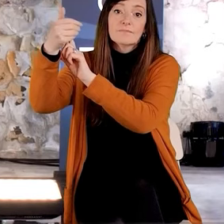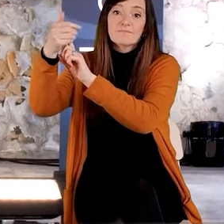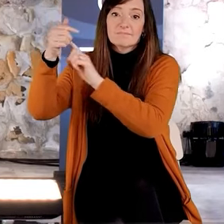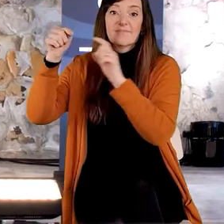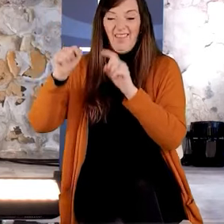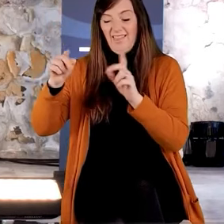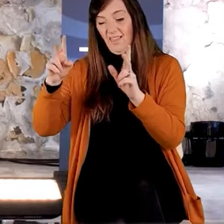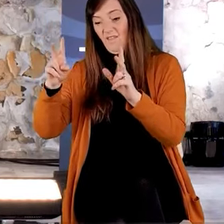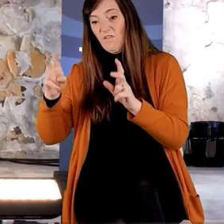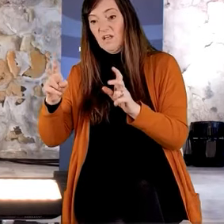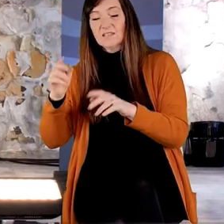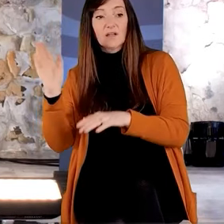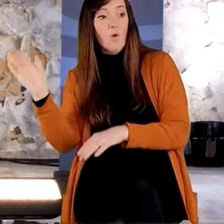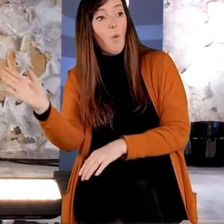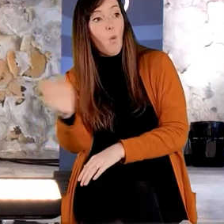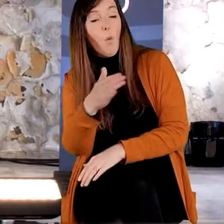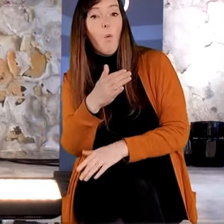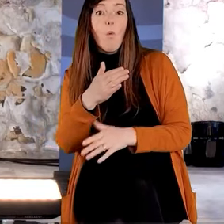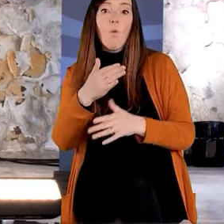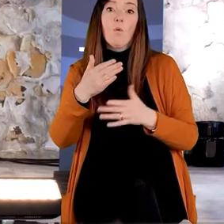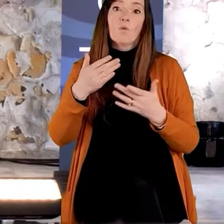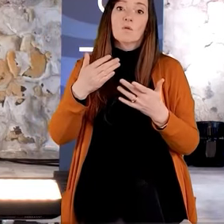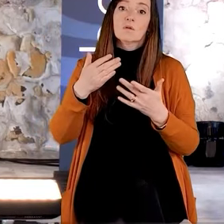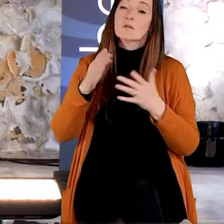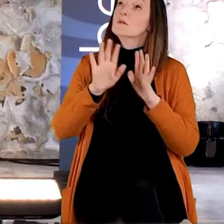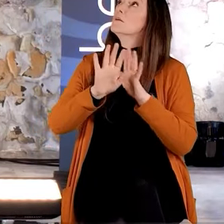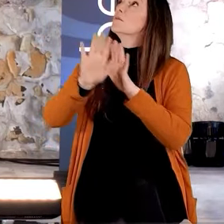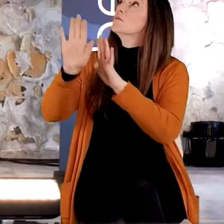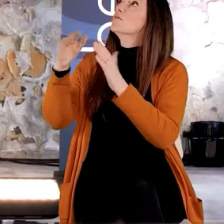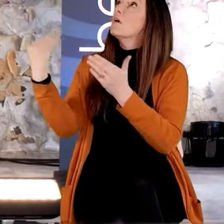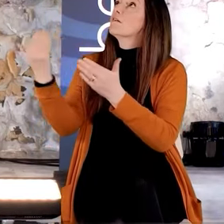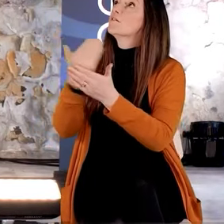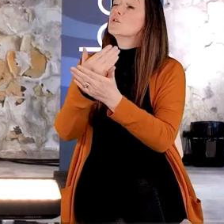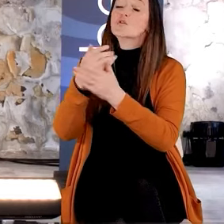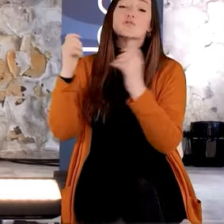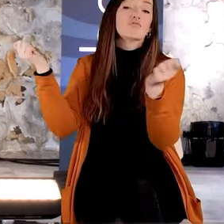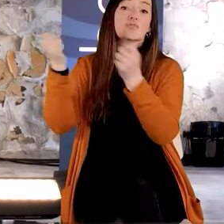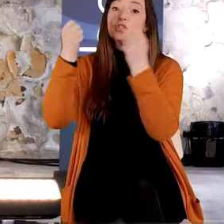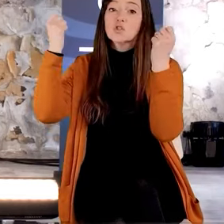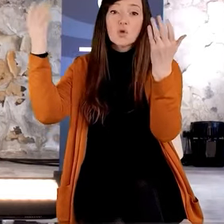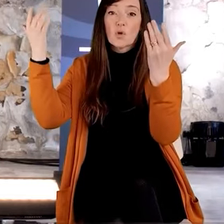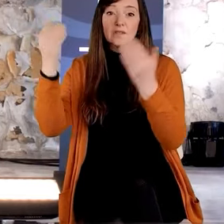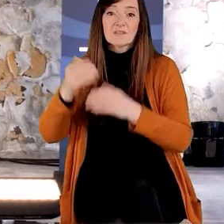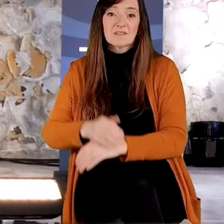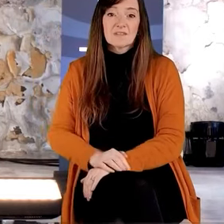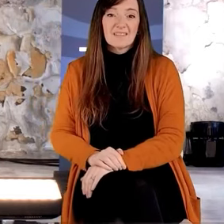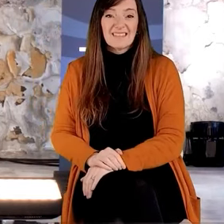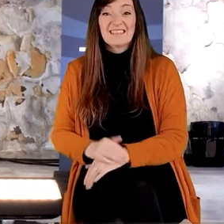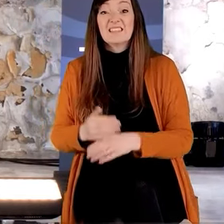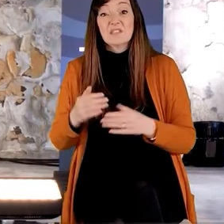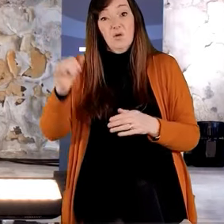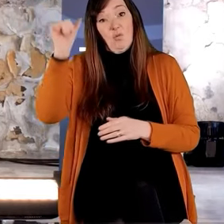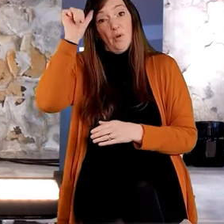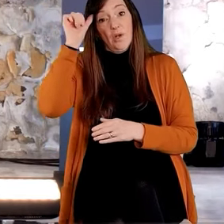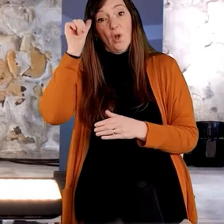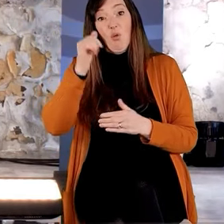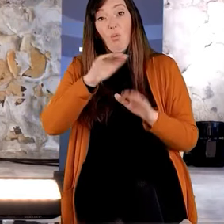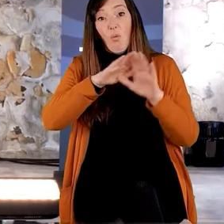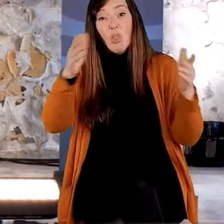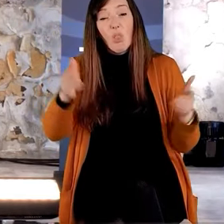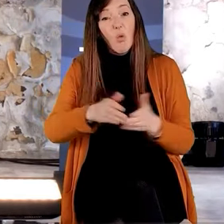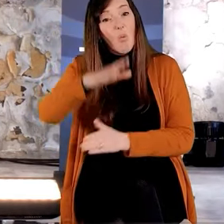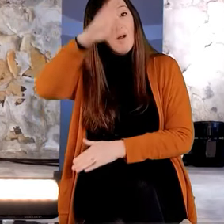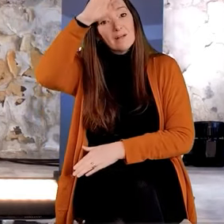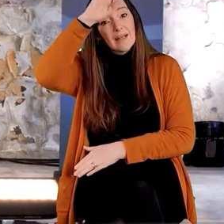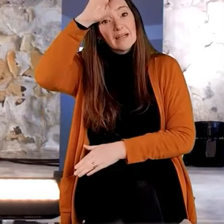you rejoice. Let them ever sing for joy. It's a dangerous world. We get taken through dark and